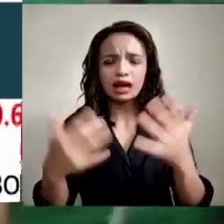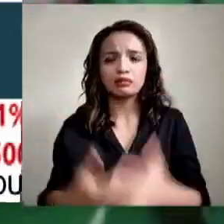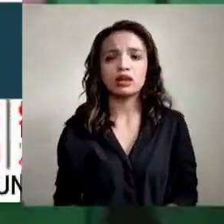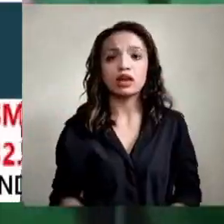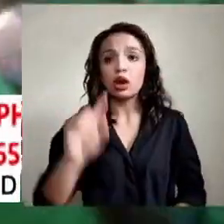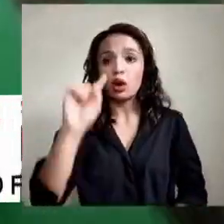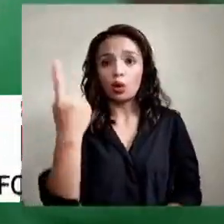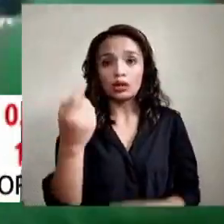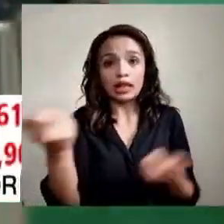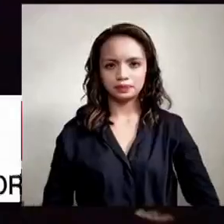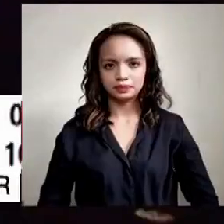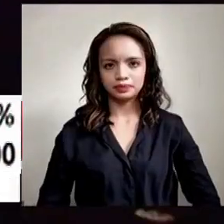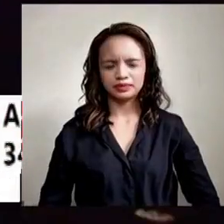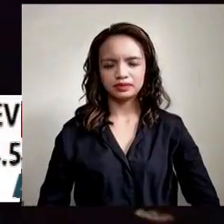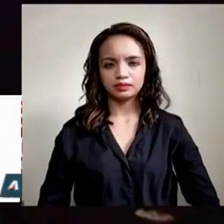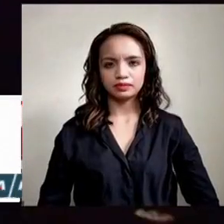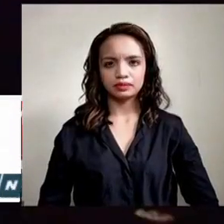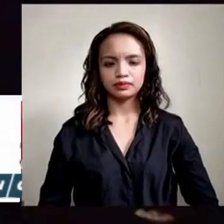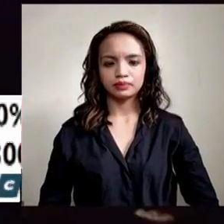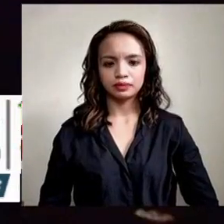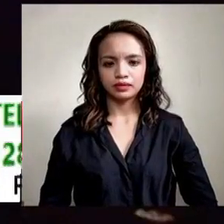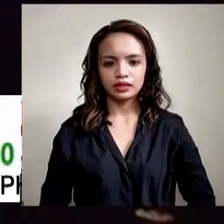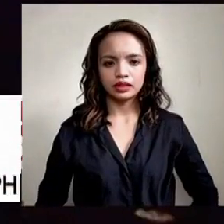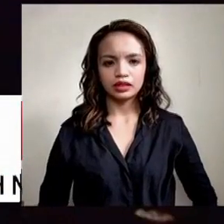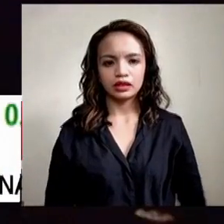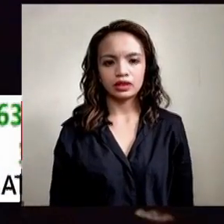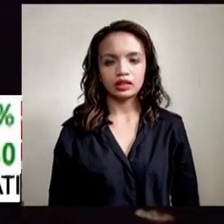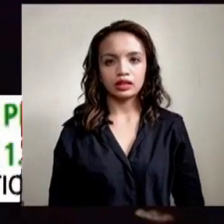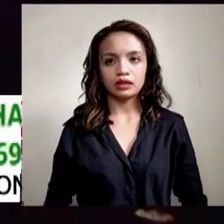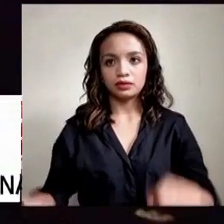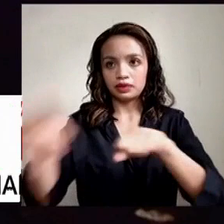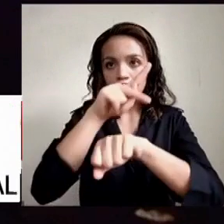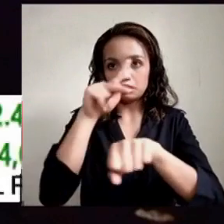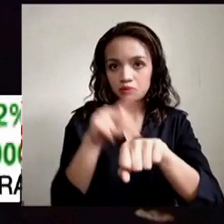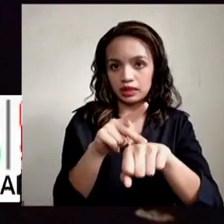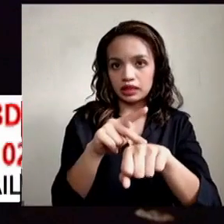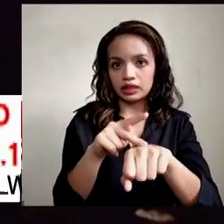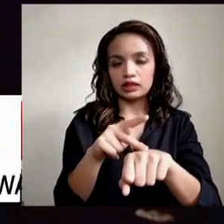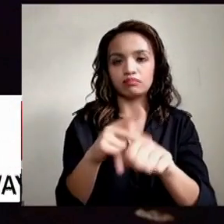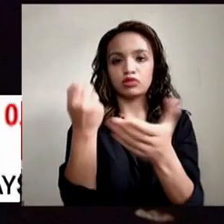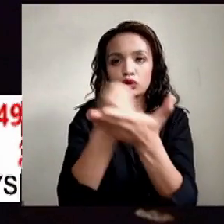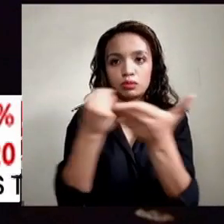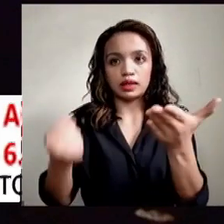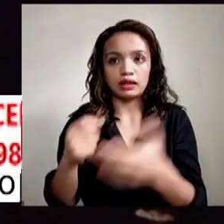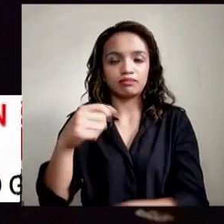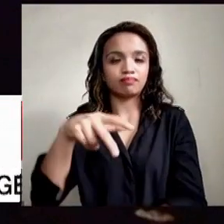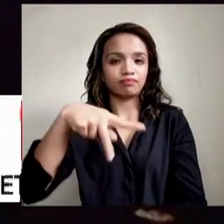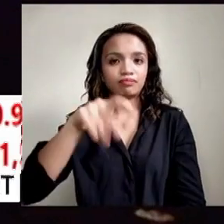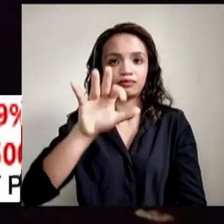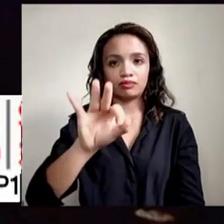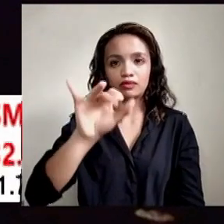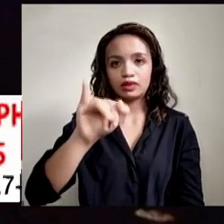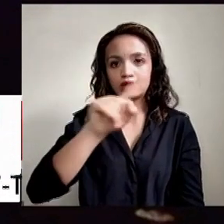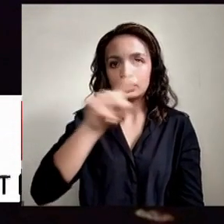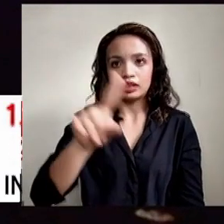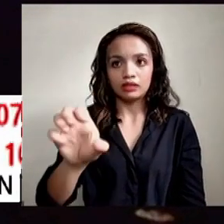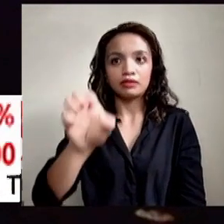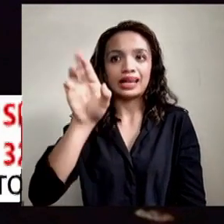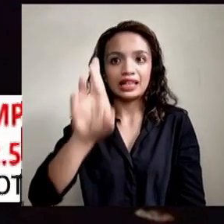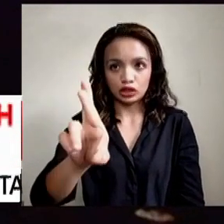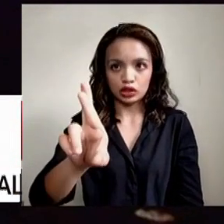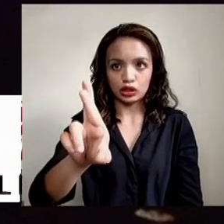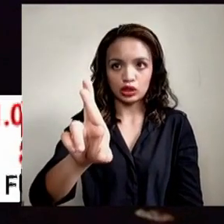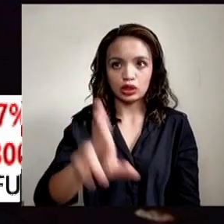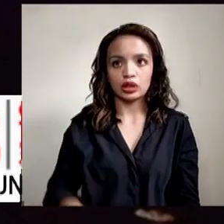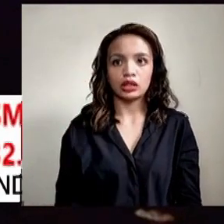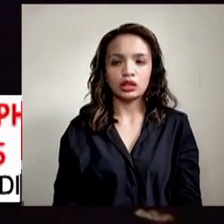AstraZeneca. The Philippines' supply of Pfizer vaccines from the WHO's COVAX facility set to